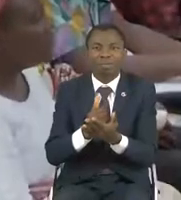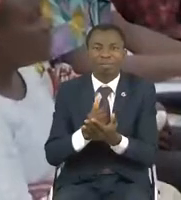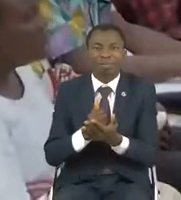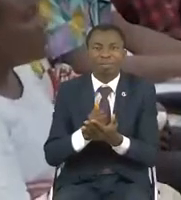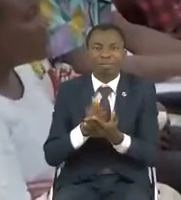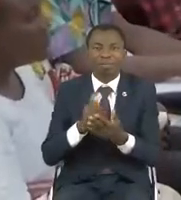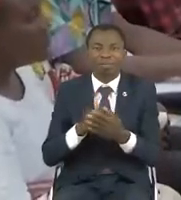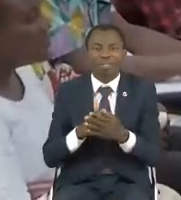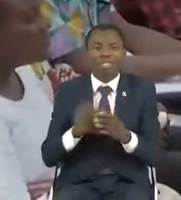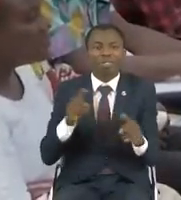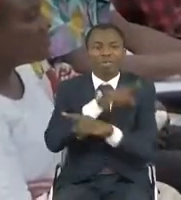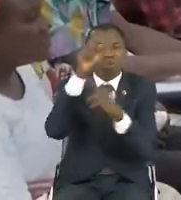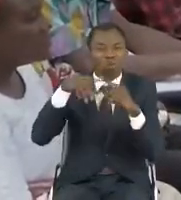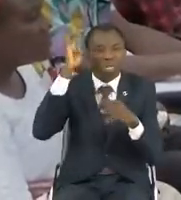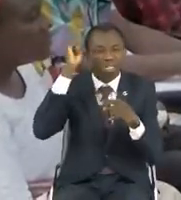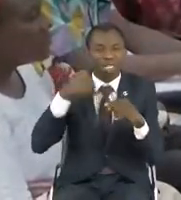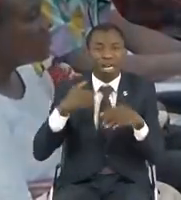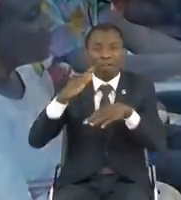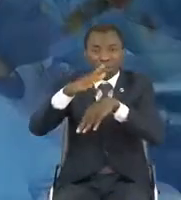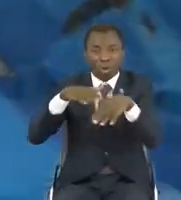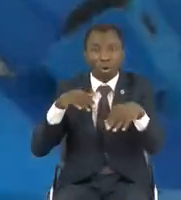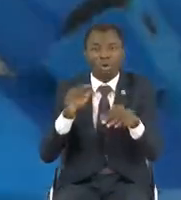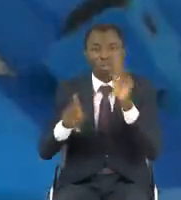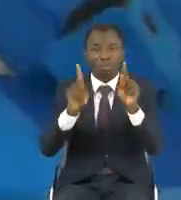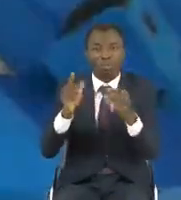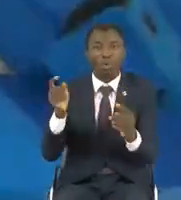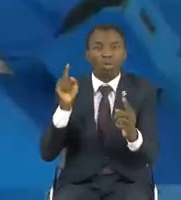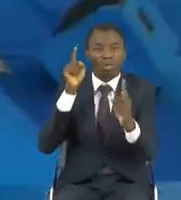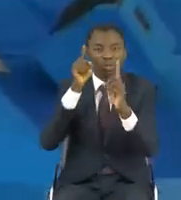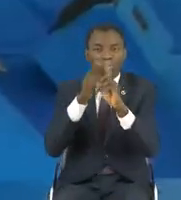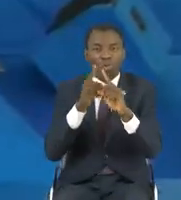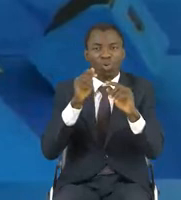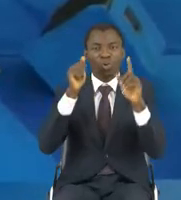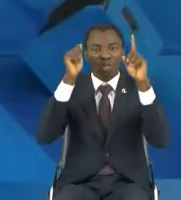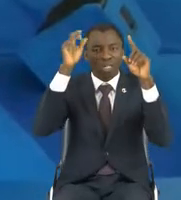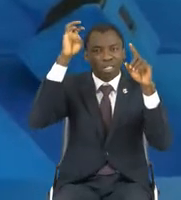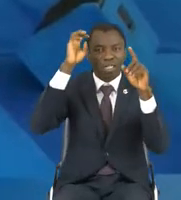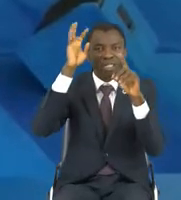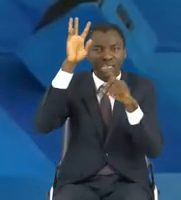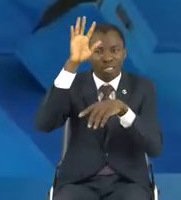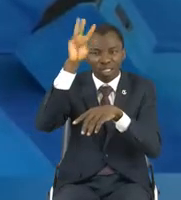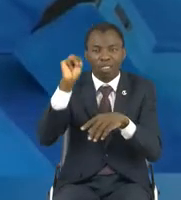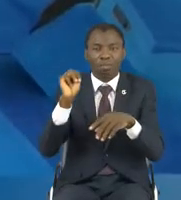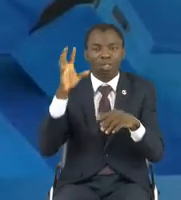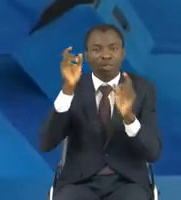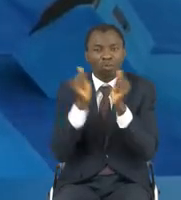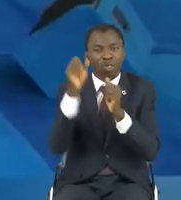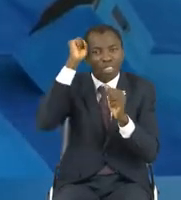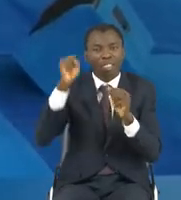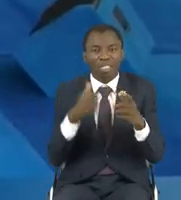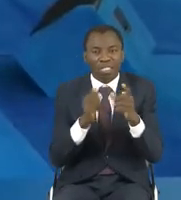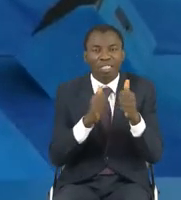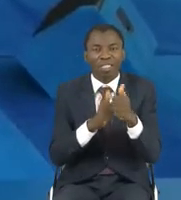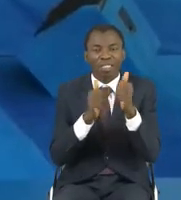Amen. And when he had called the people unto him with his disciples